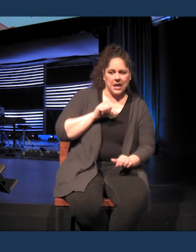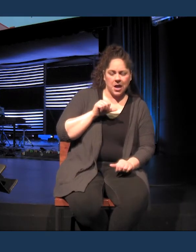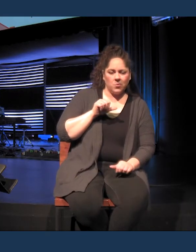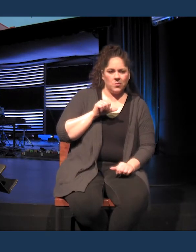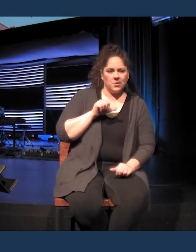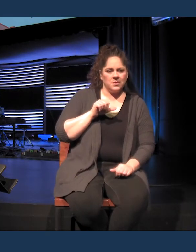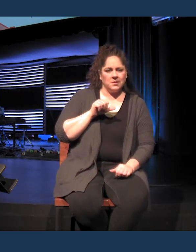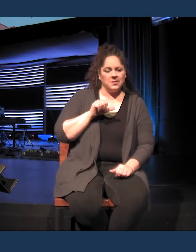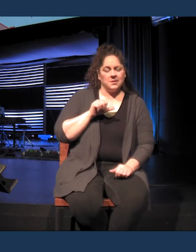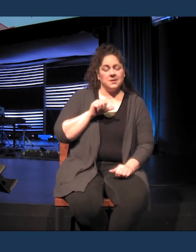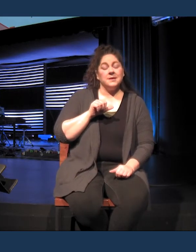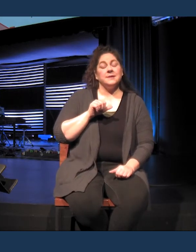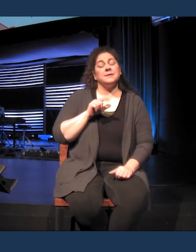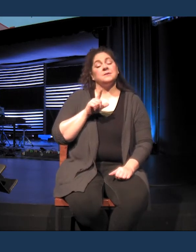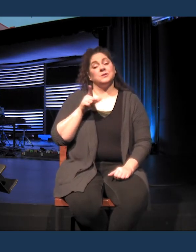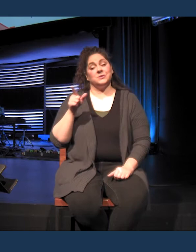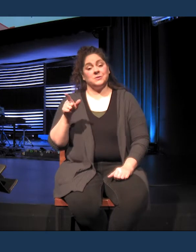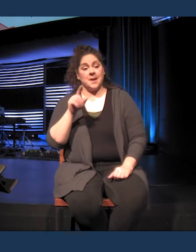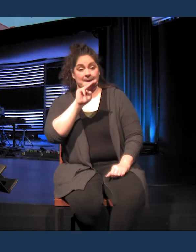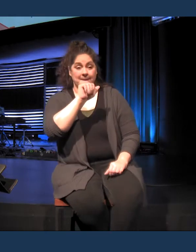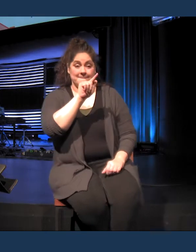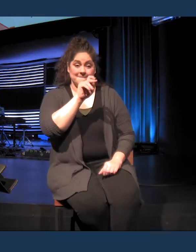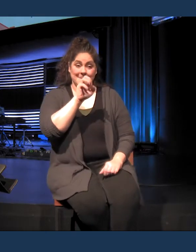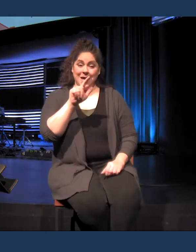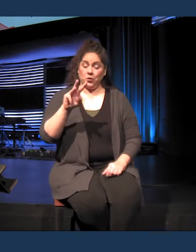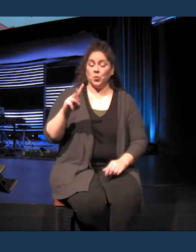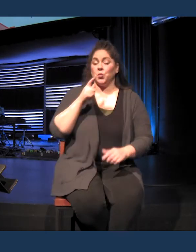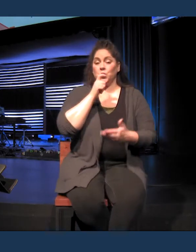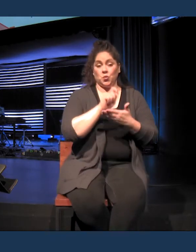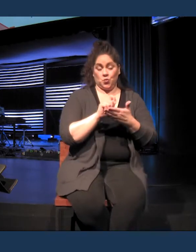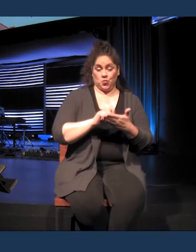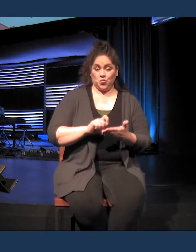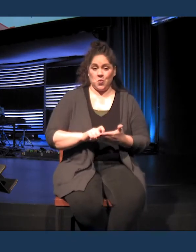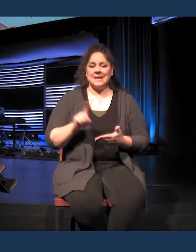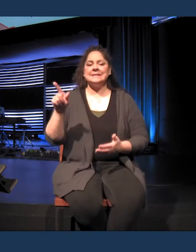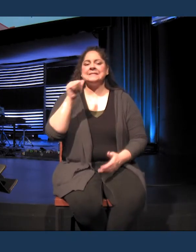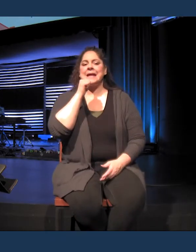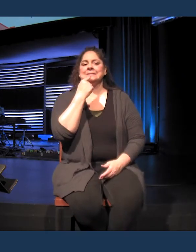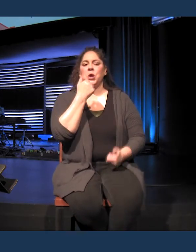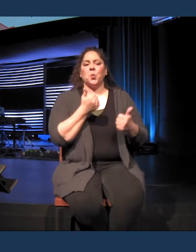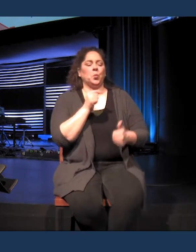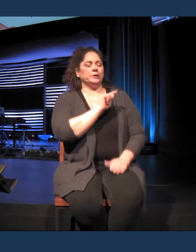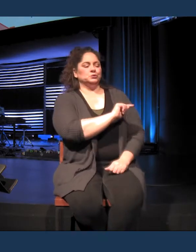And Matthew, the author of this text, is very gracious not to point out who it was.